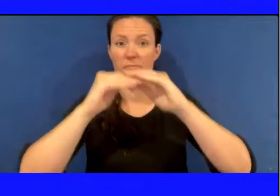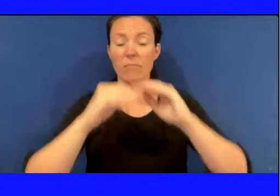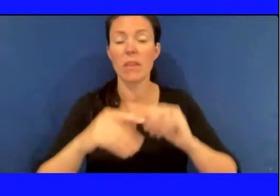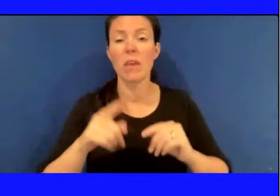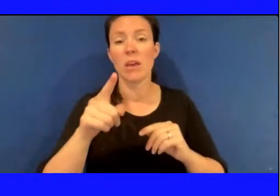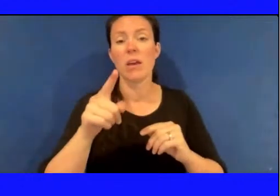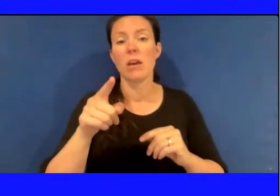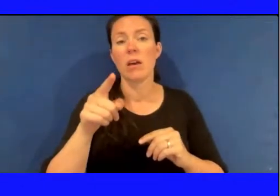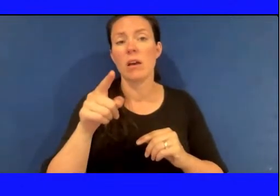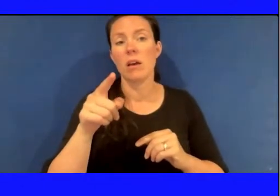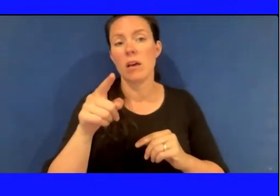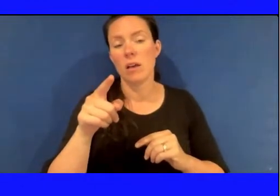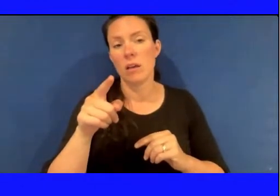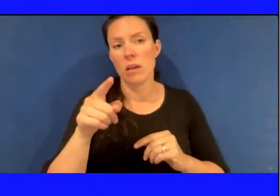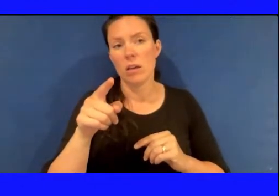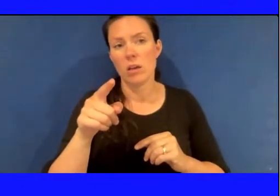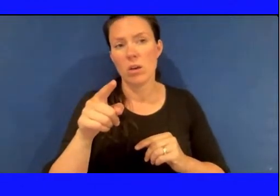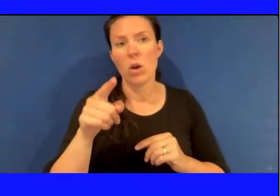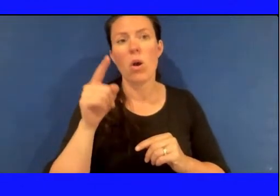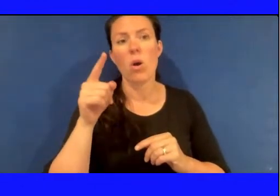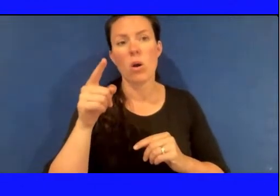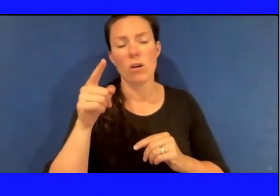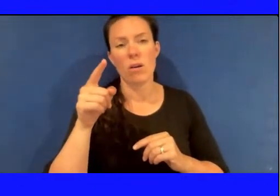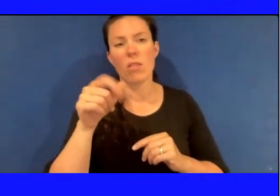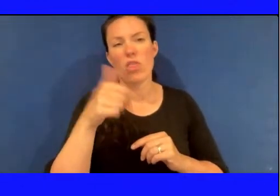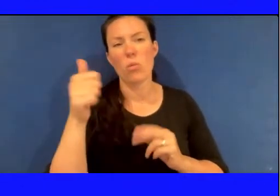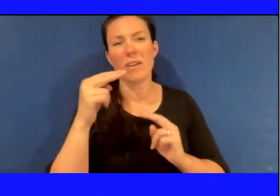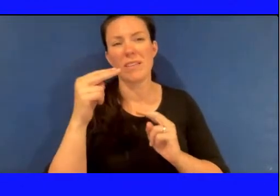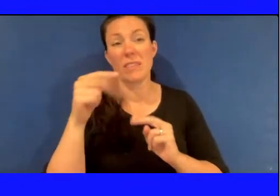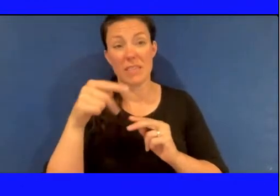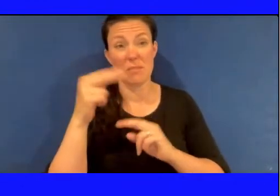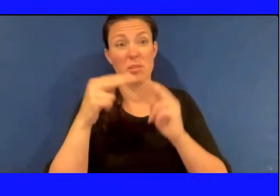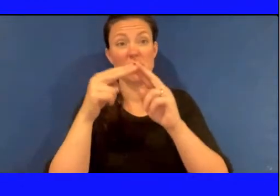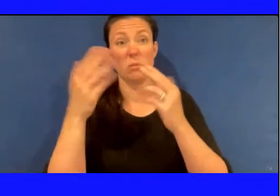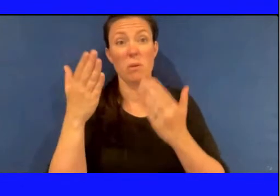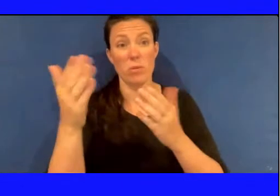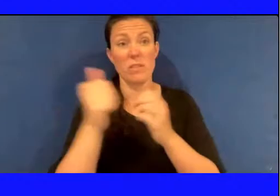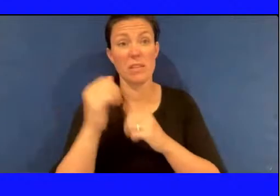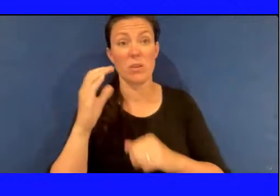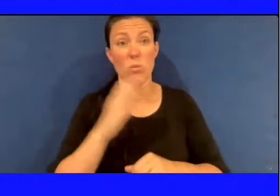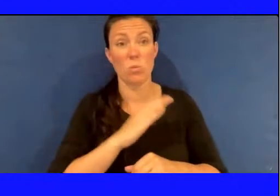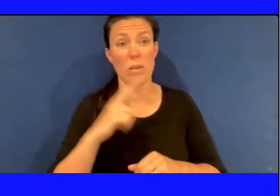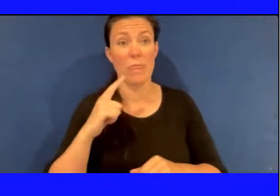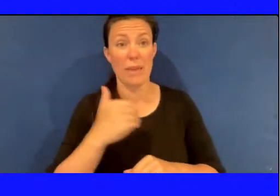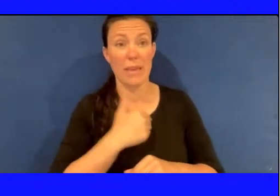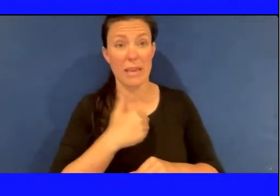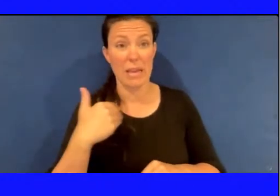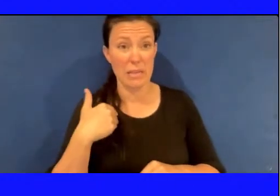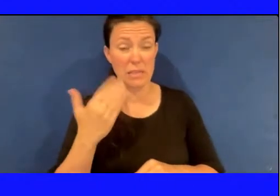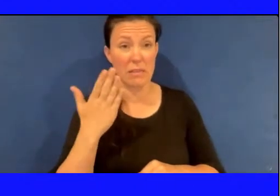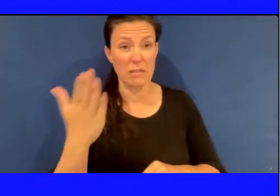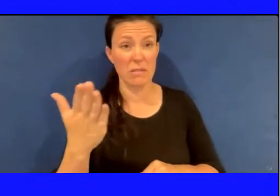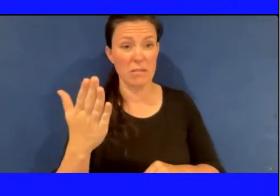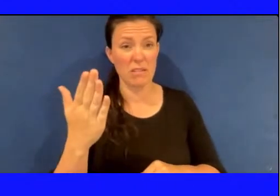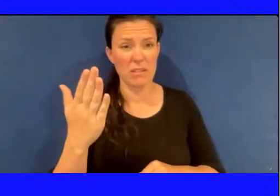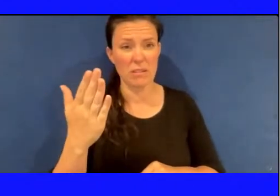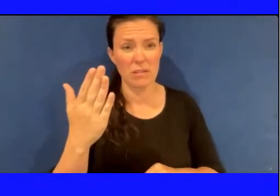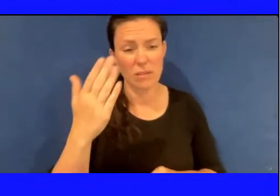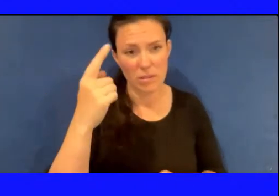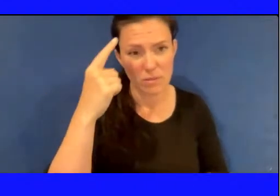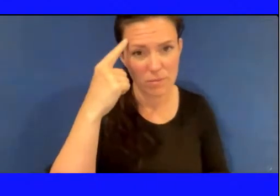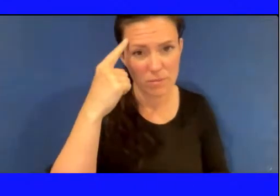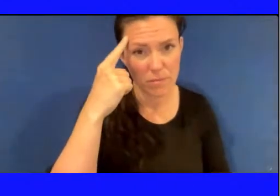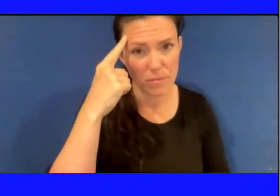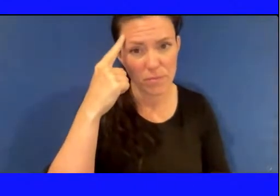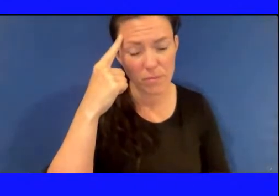building months ago to the council member, and she thought that we needed to work harder on it. So we